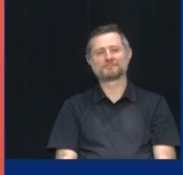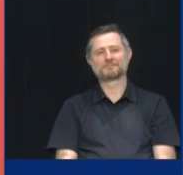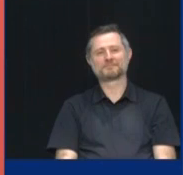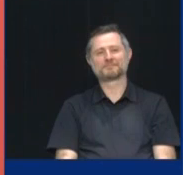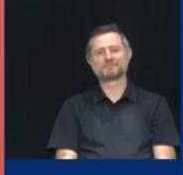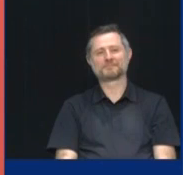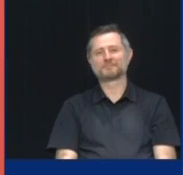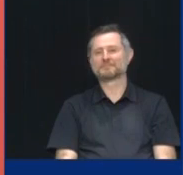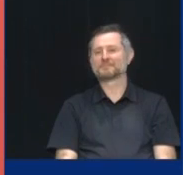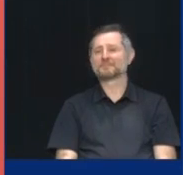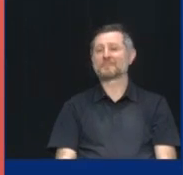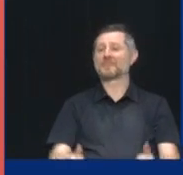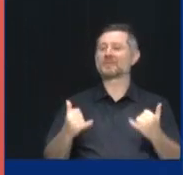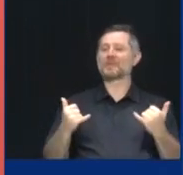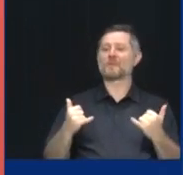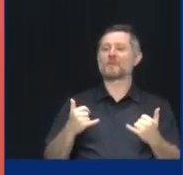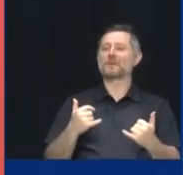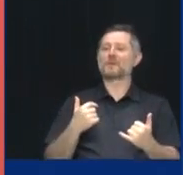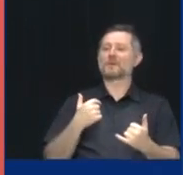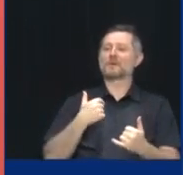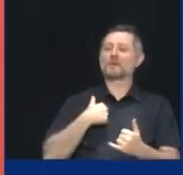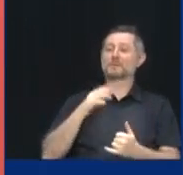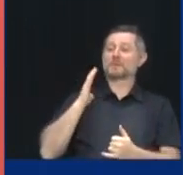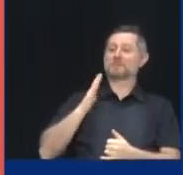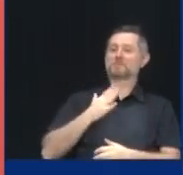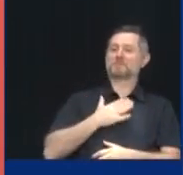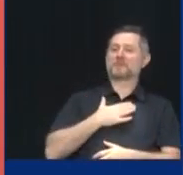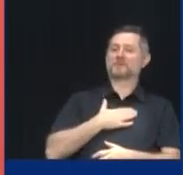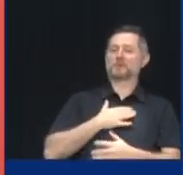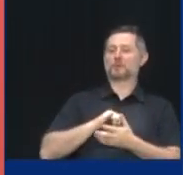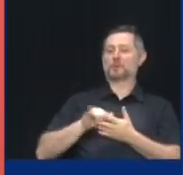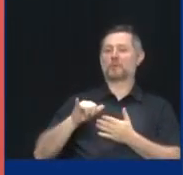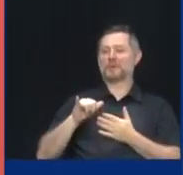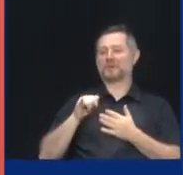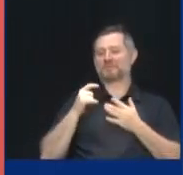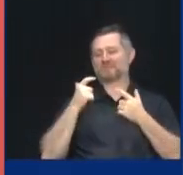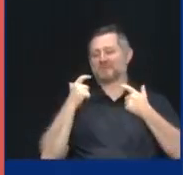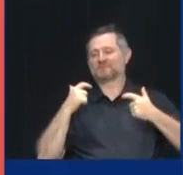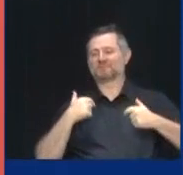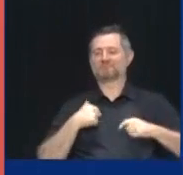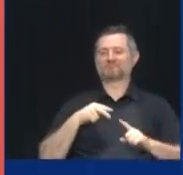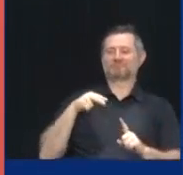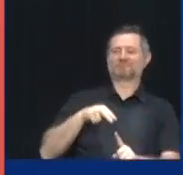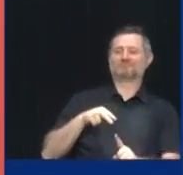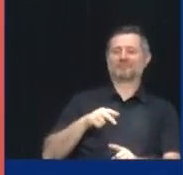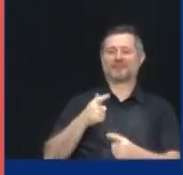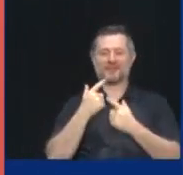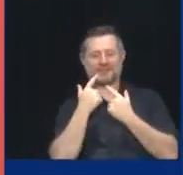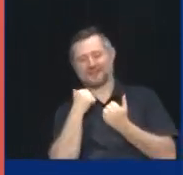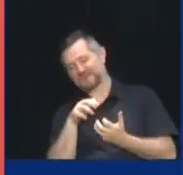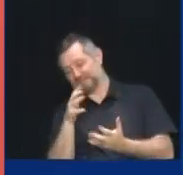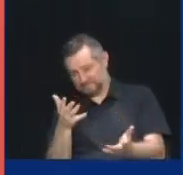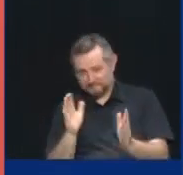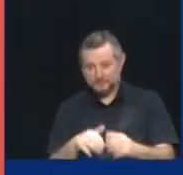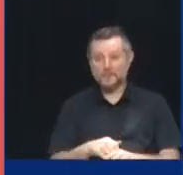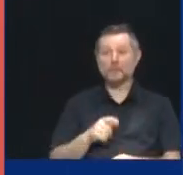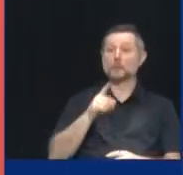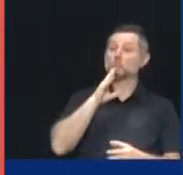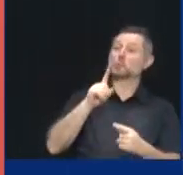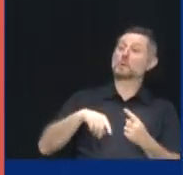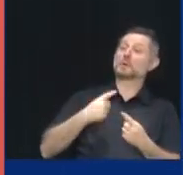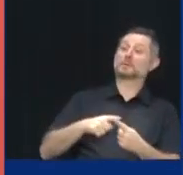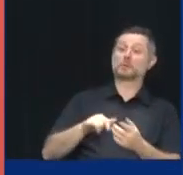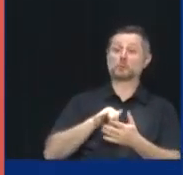And now let me speak from New York arrogance. When New York does something,